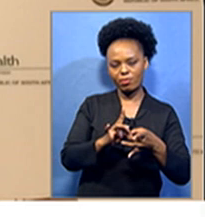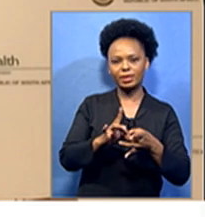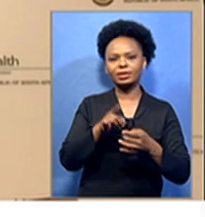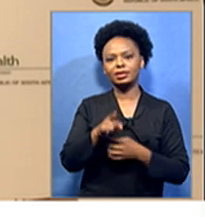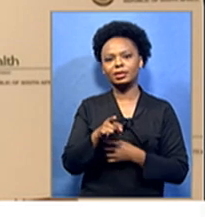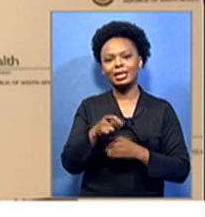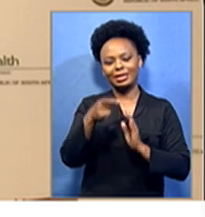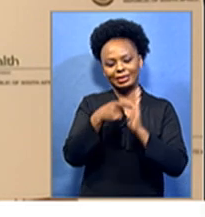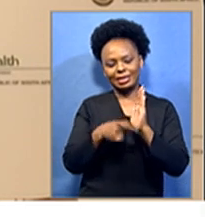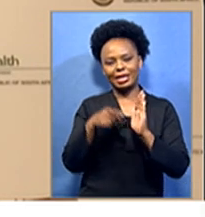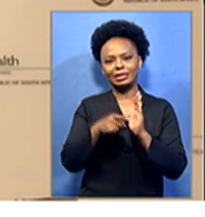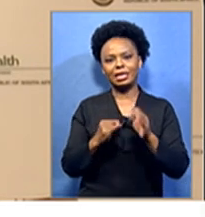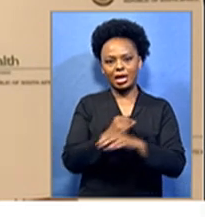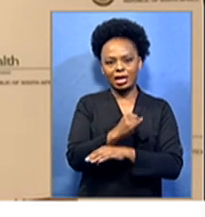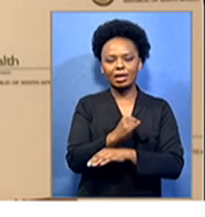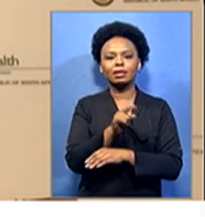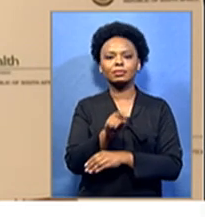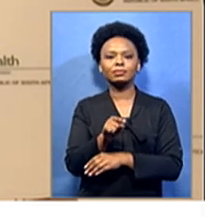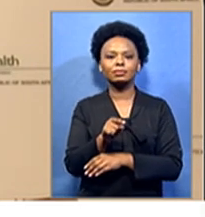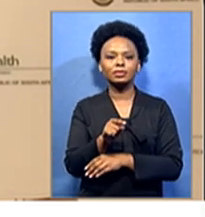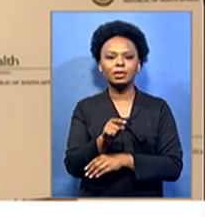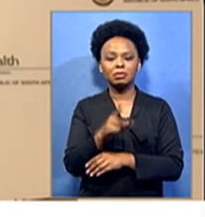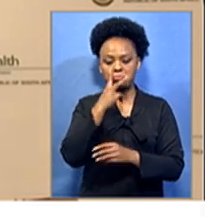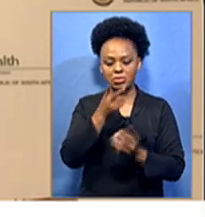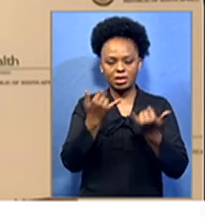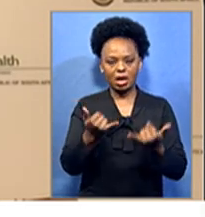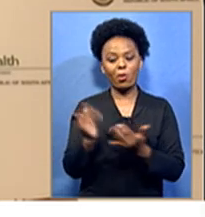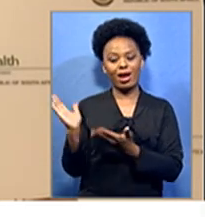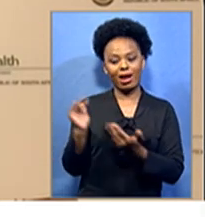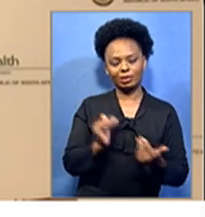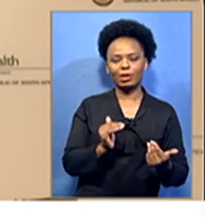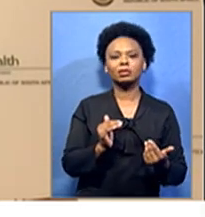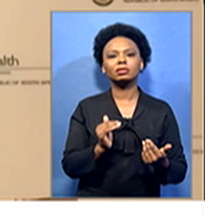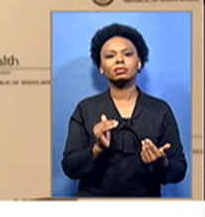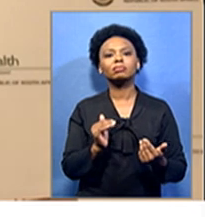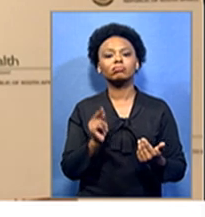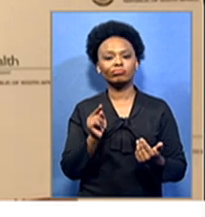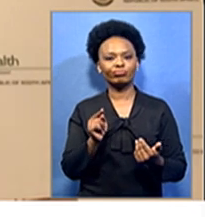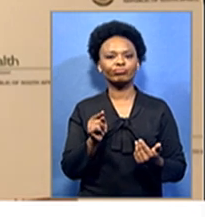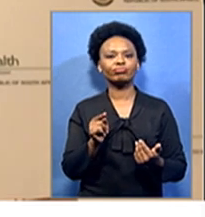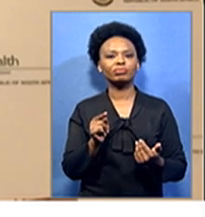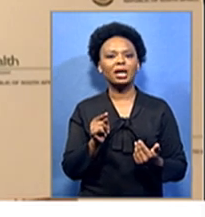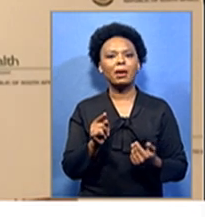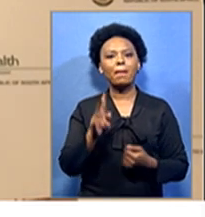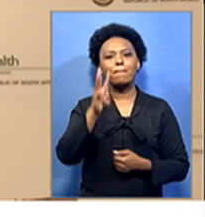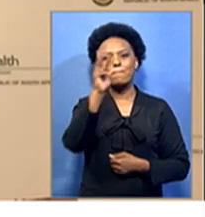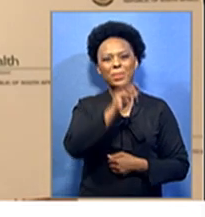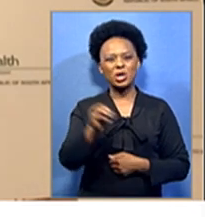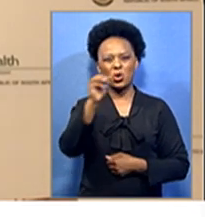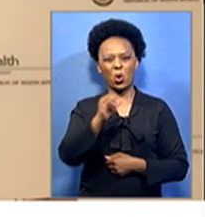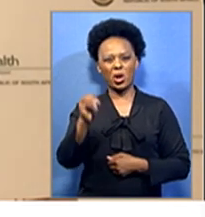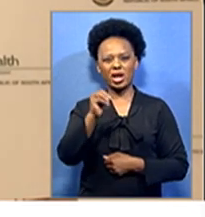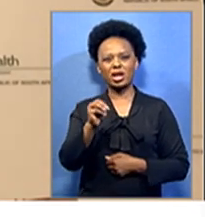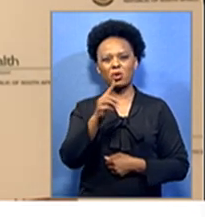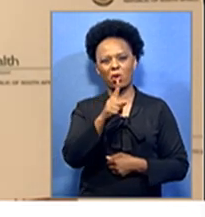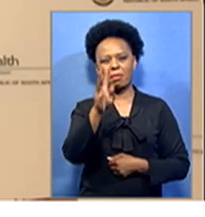really what we have seen now. And so we're expecting that 1 million vaccines will come from